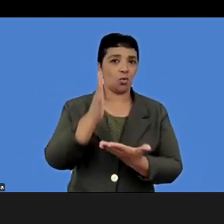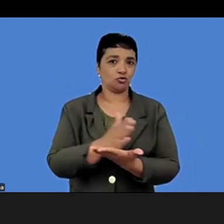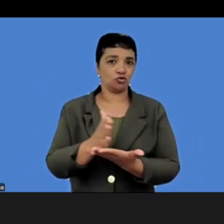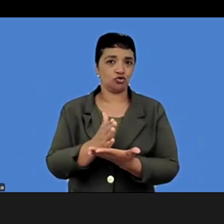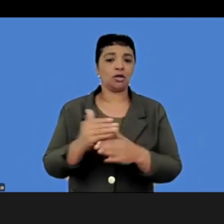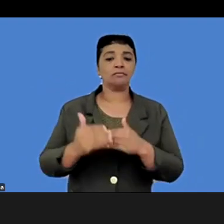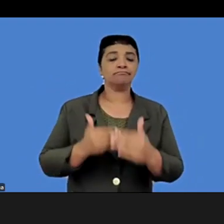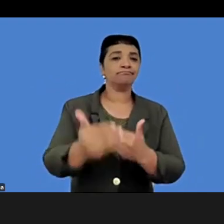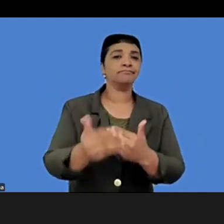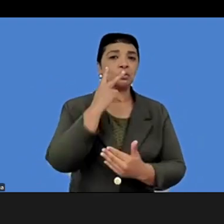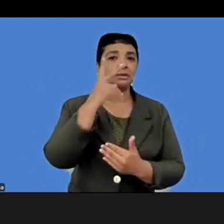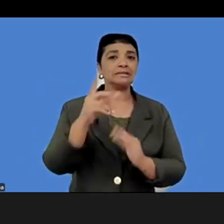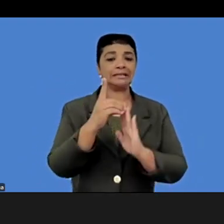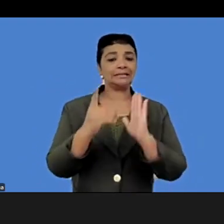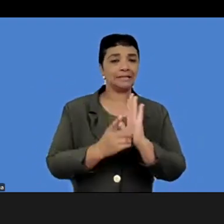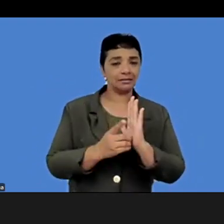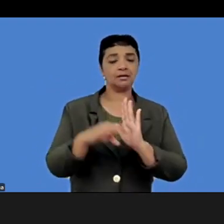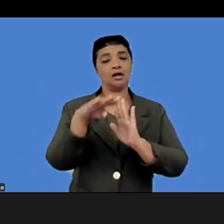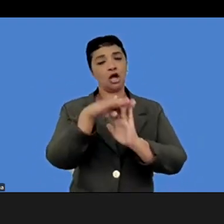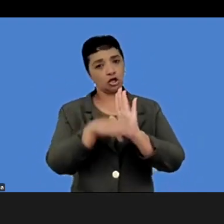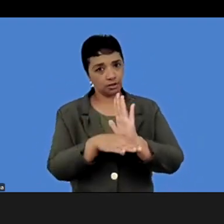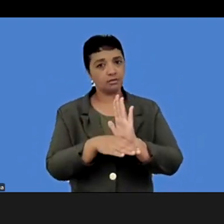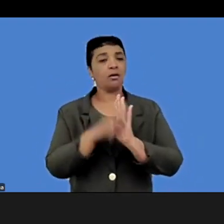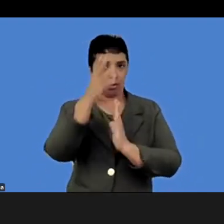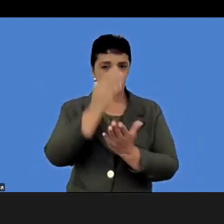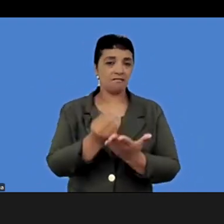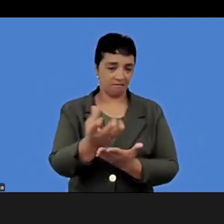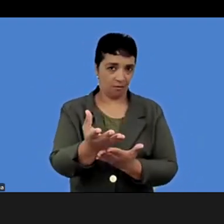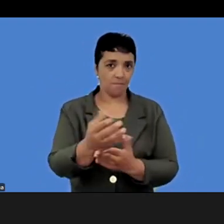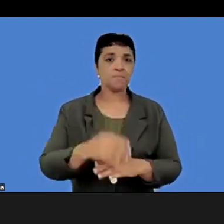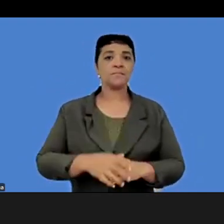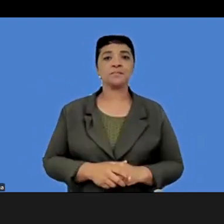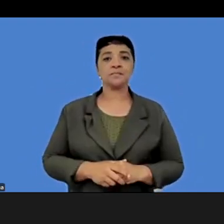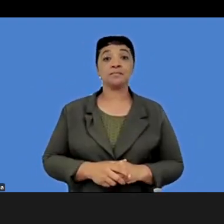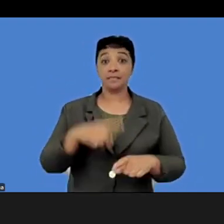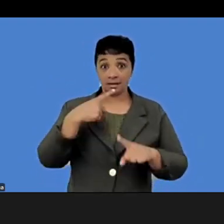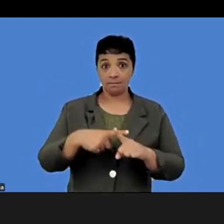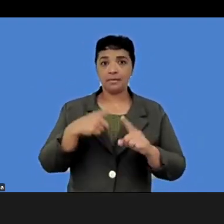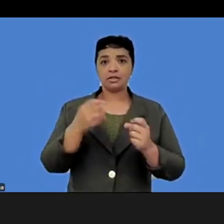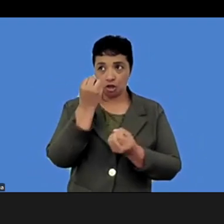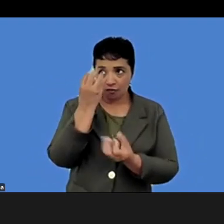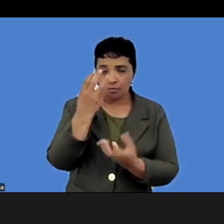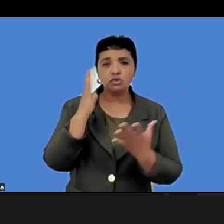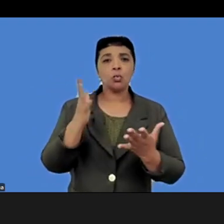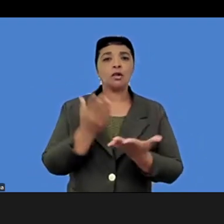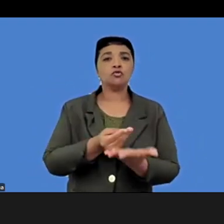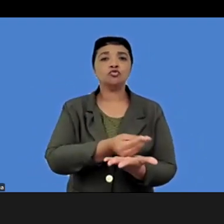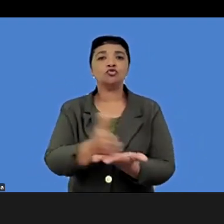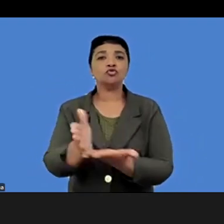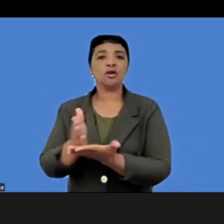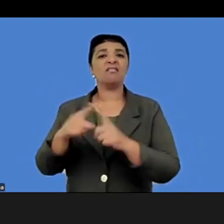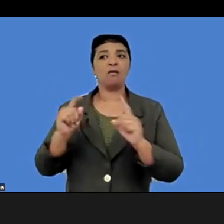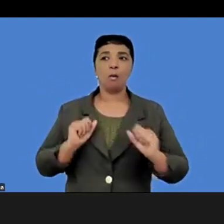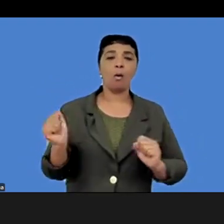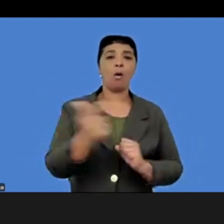including the final date, the agenda, soon with you all. And we will disseminate this information with everyone who registered and is